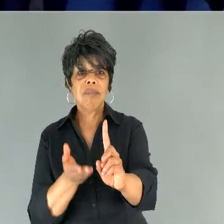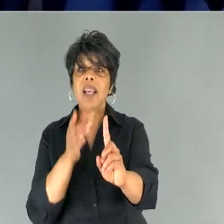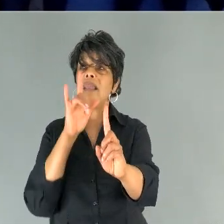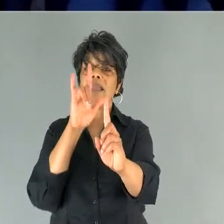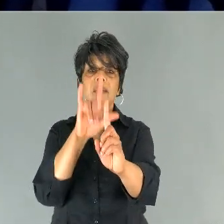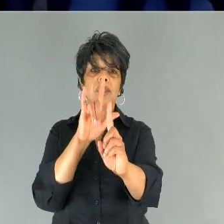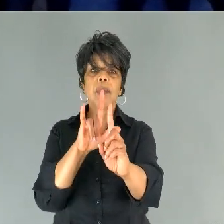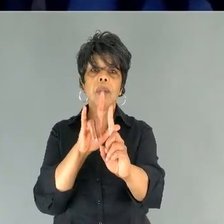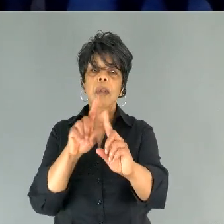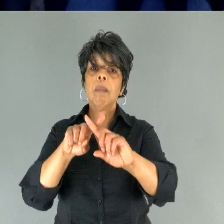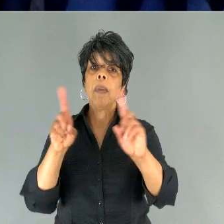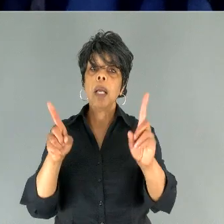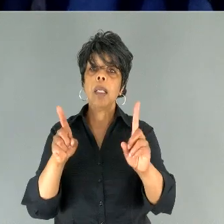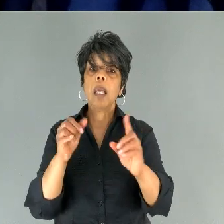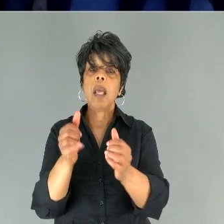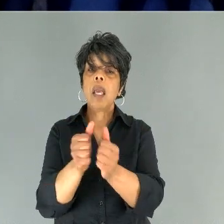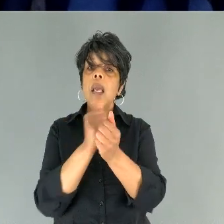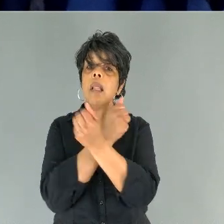way that you are.